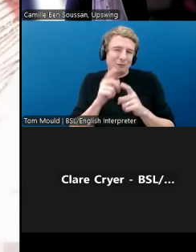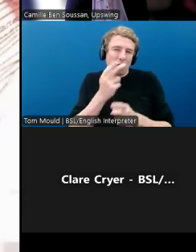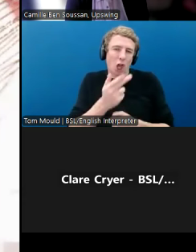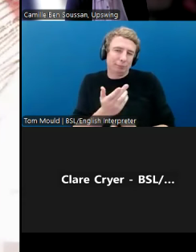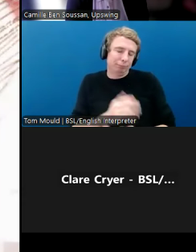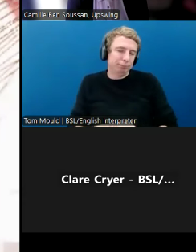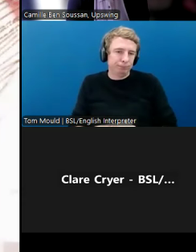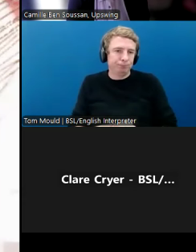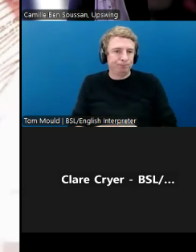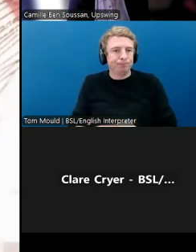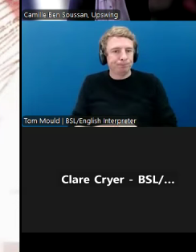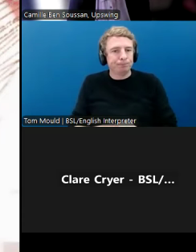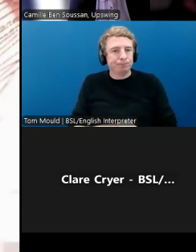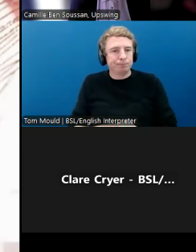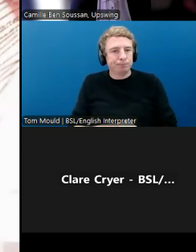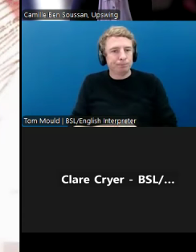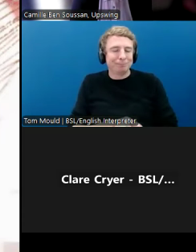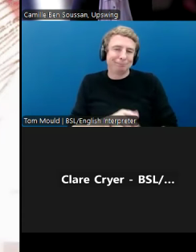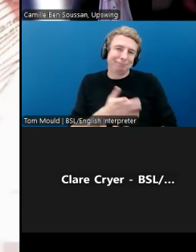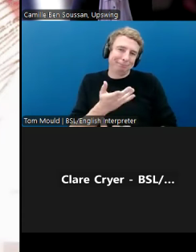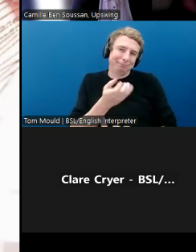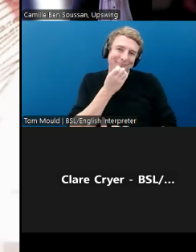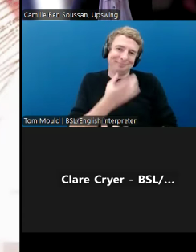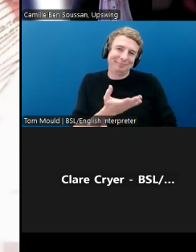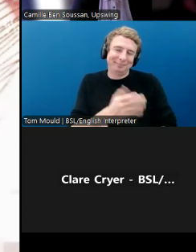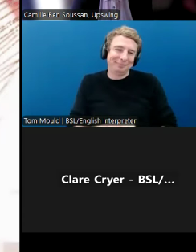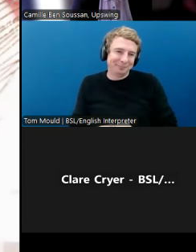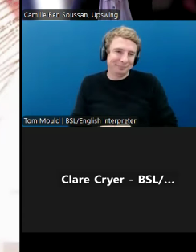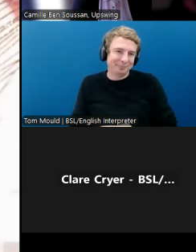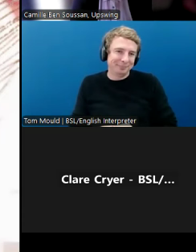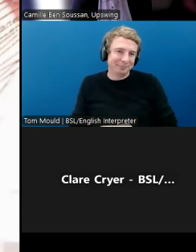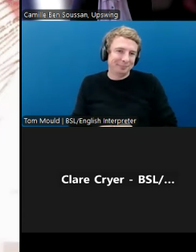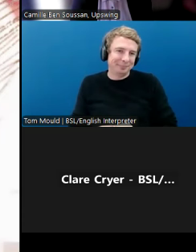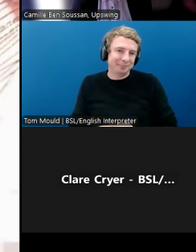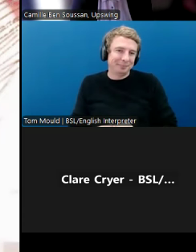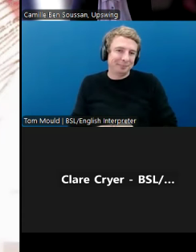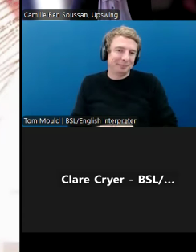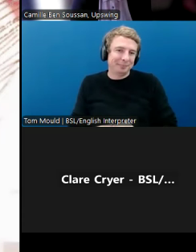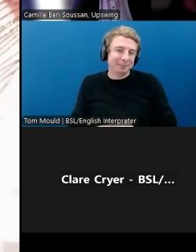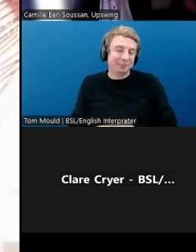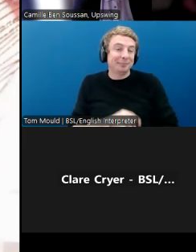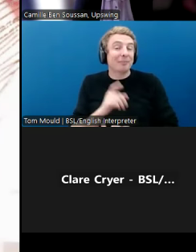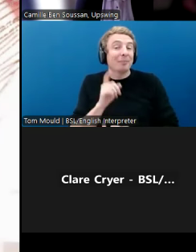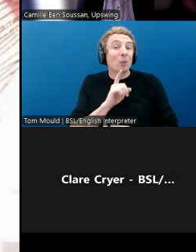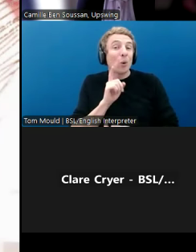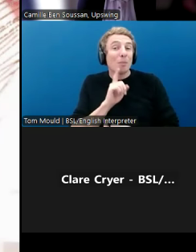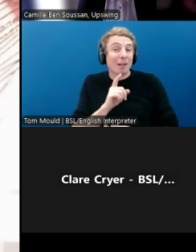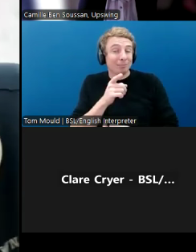And a lovely lady who was very much attending every session that we delivered